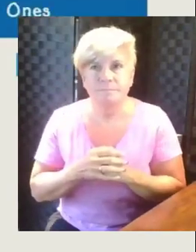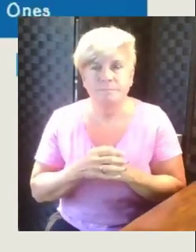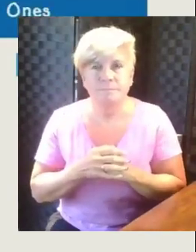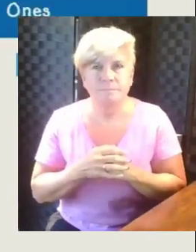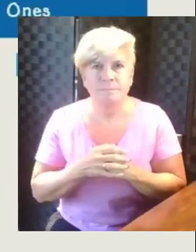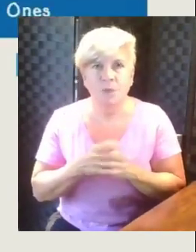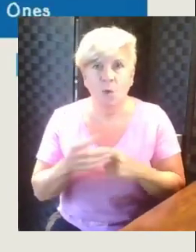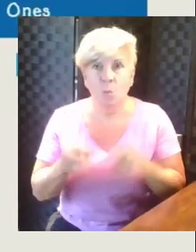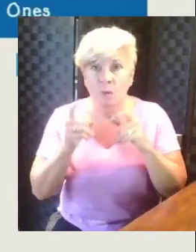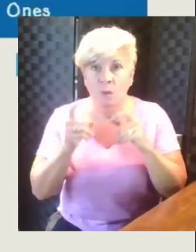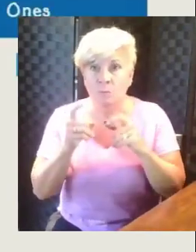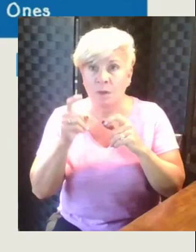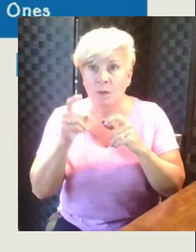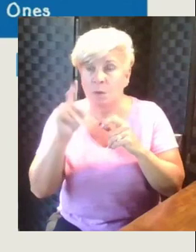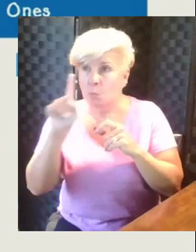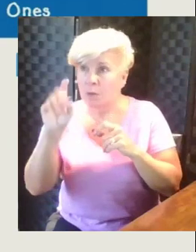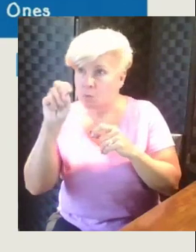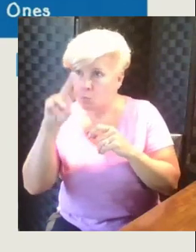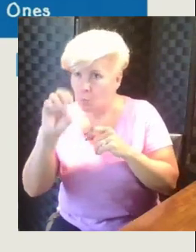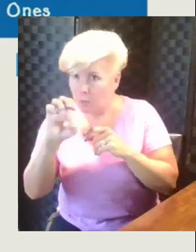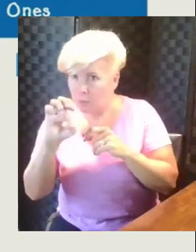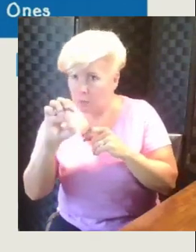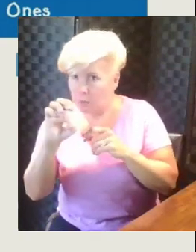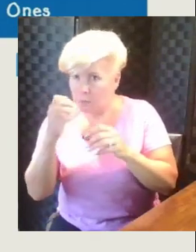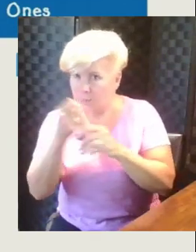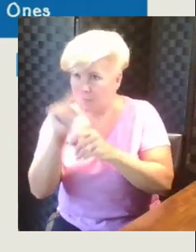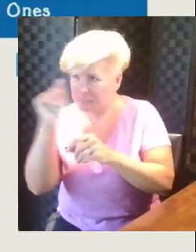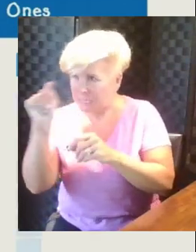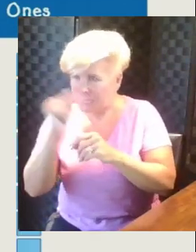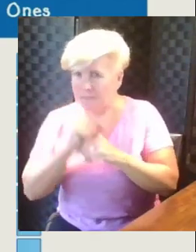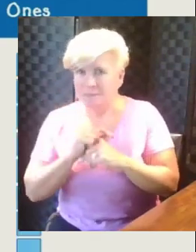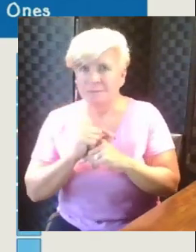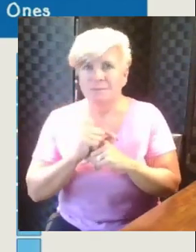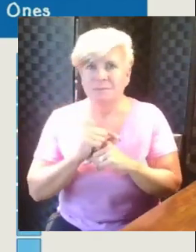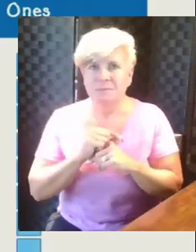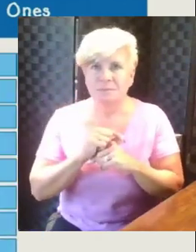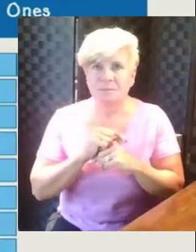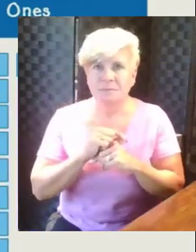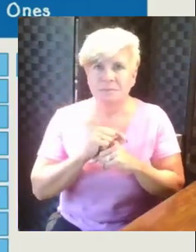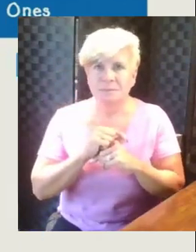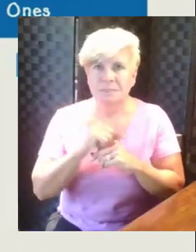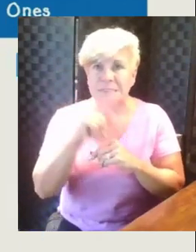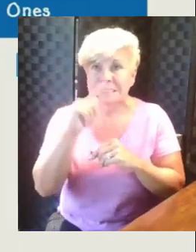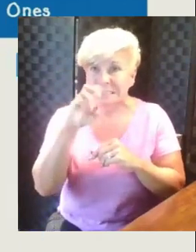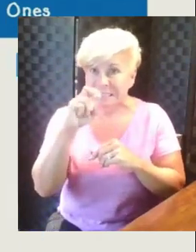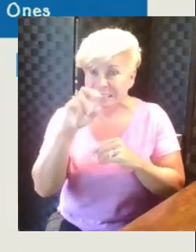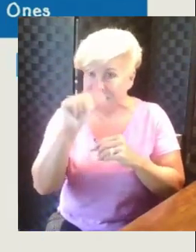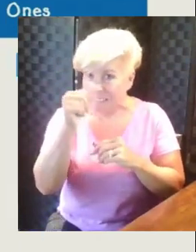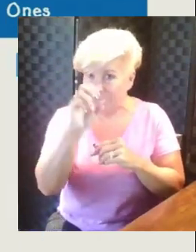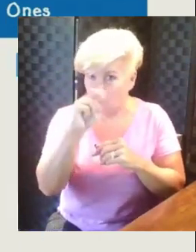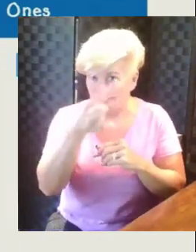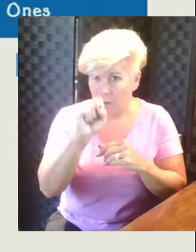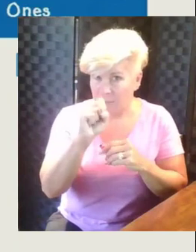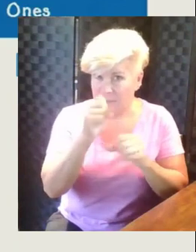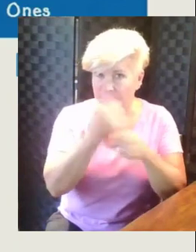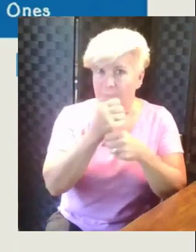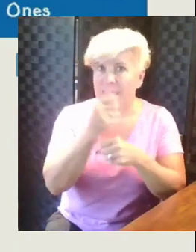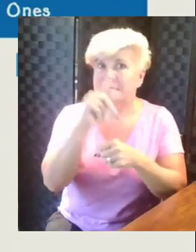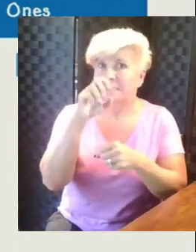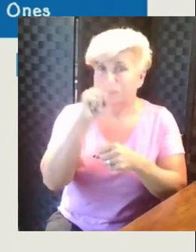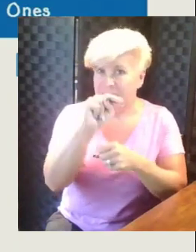To quickly draw 1 1, you can make a dot. 10 ones makes a